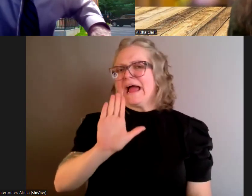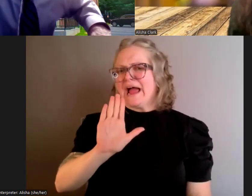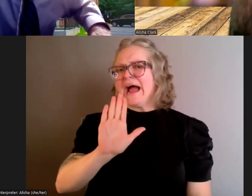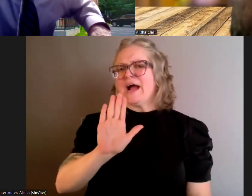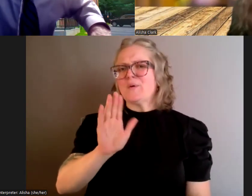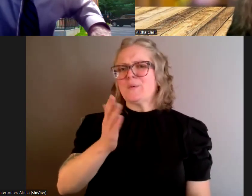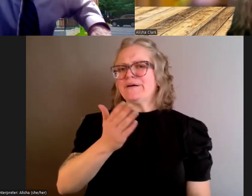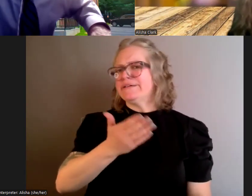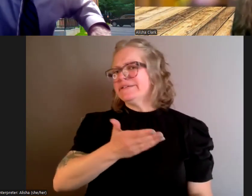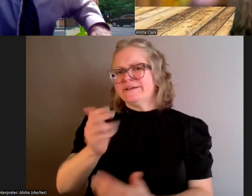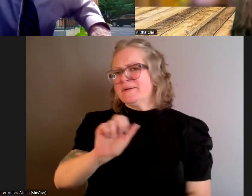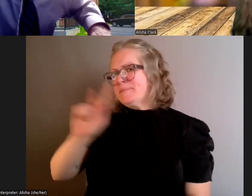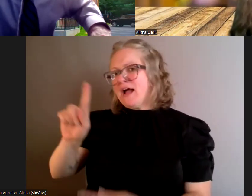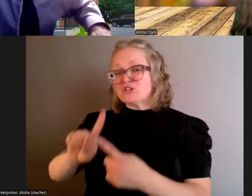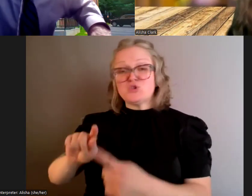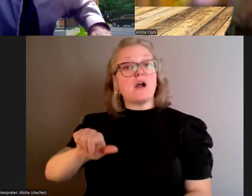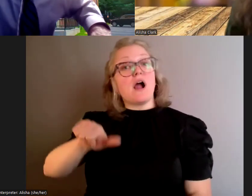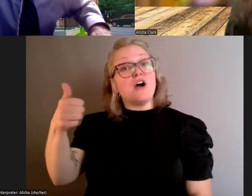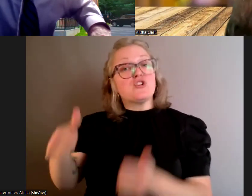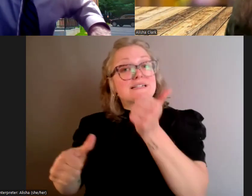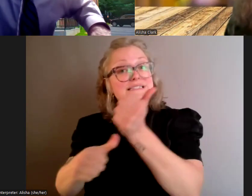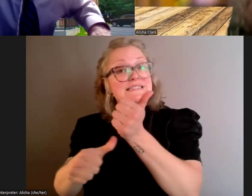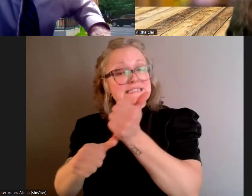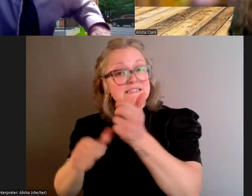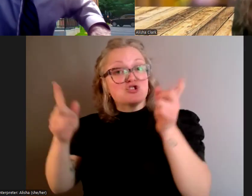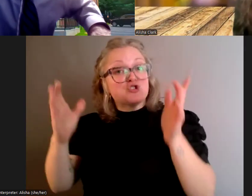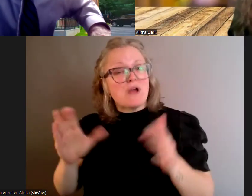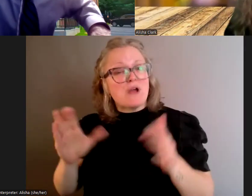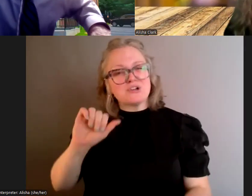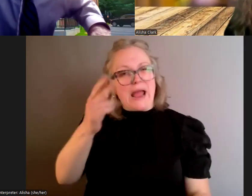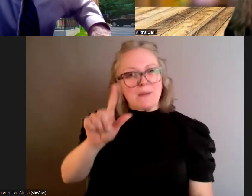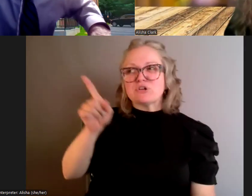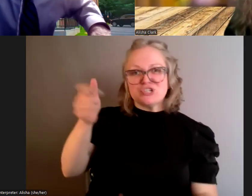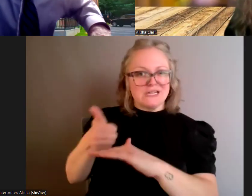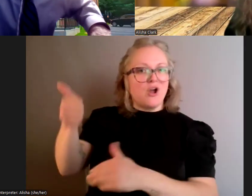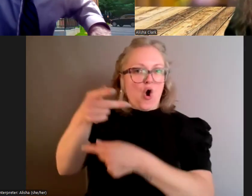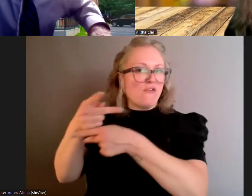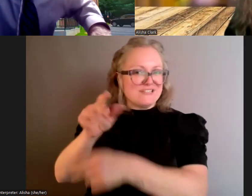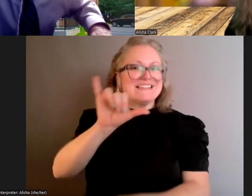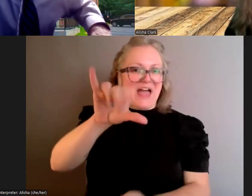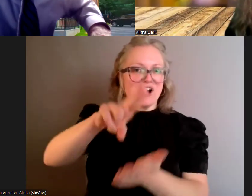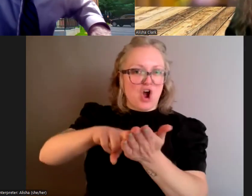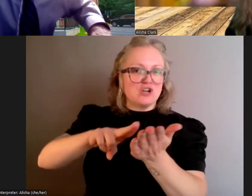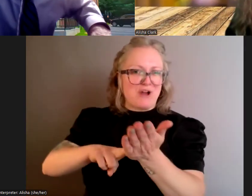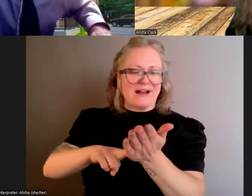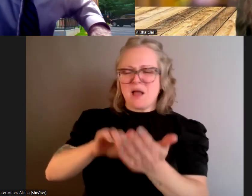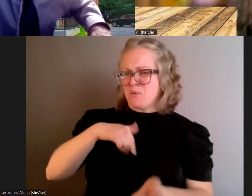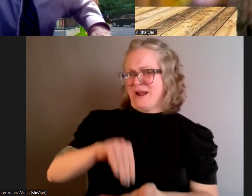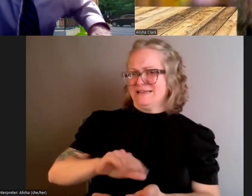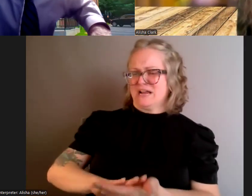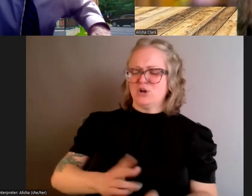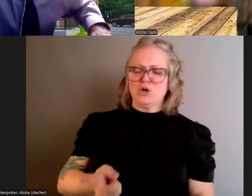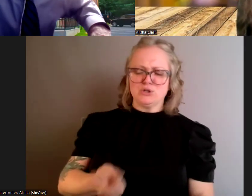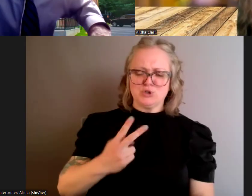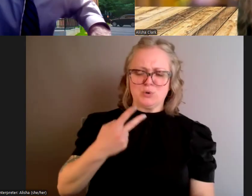director, April, who oversees that contract. Let's see, two PDS